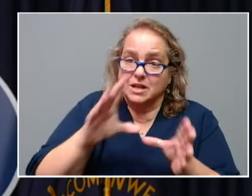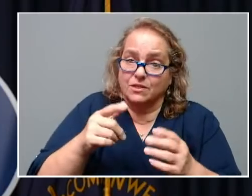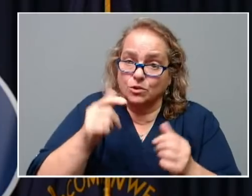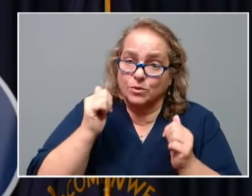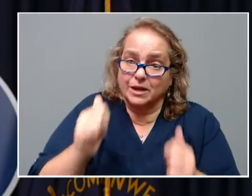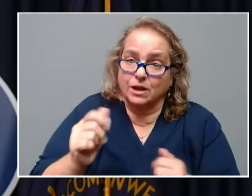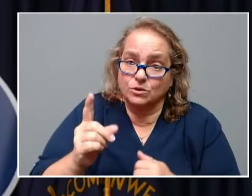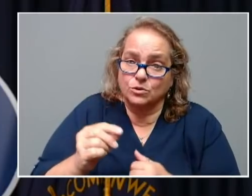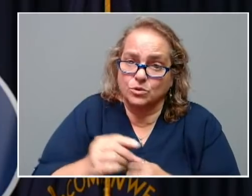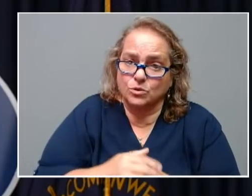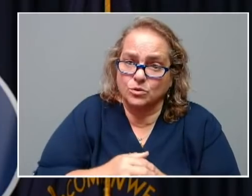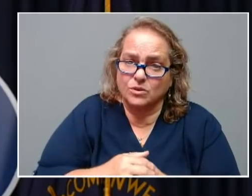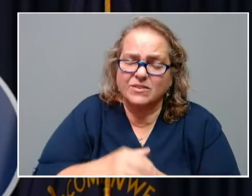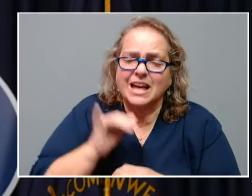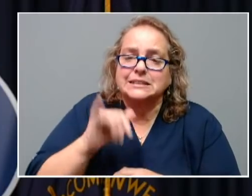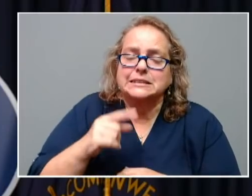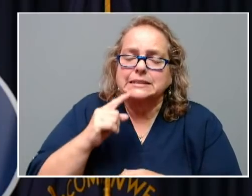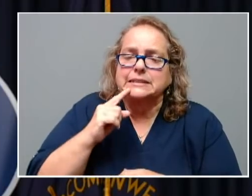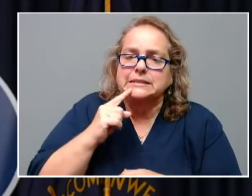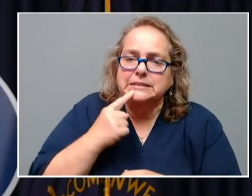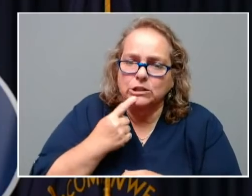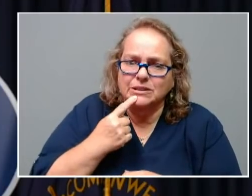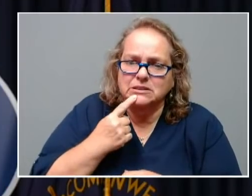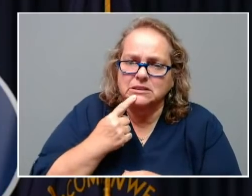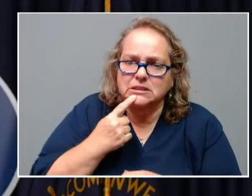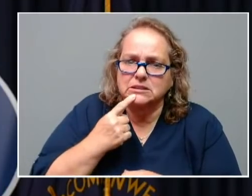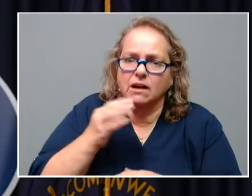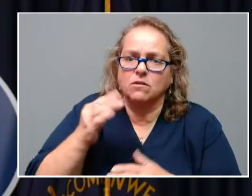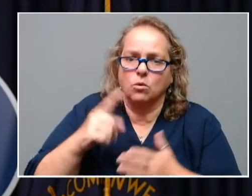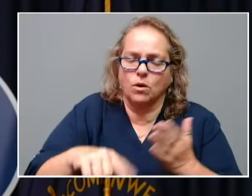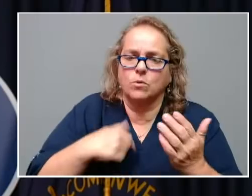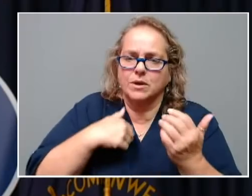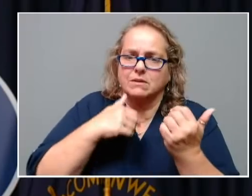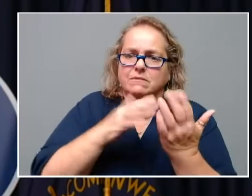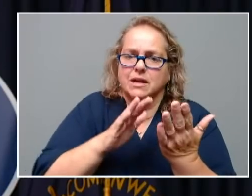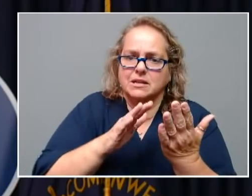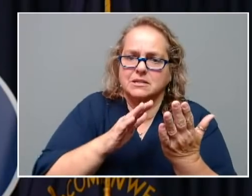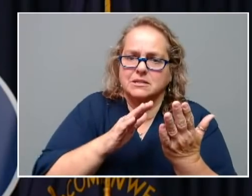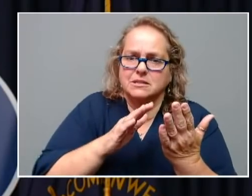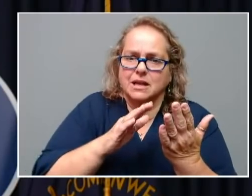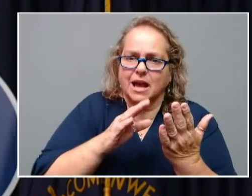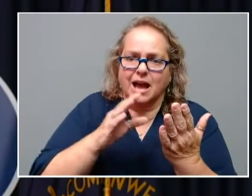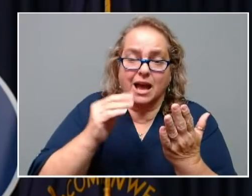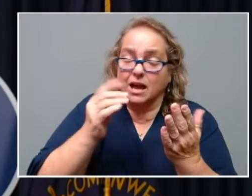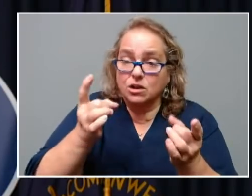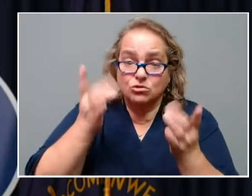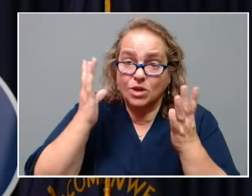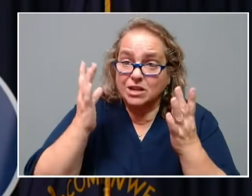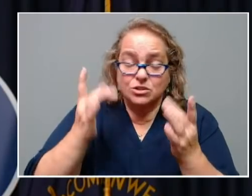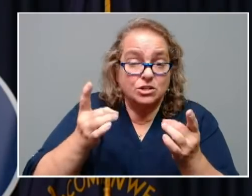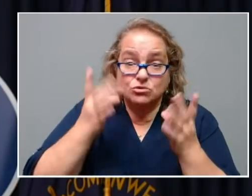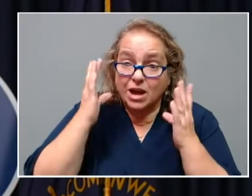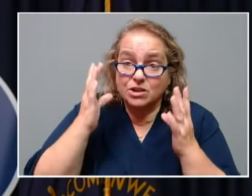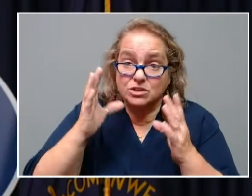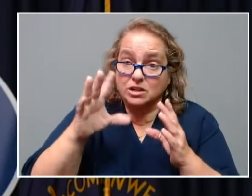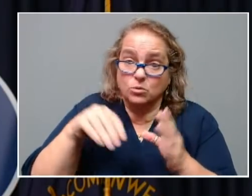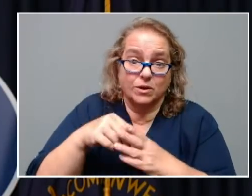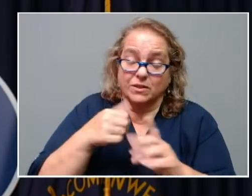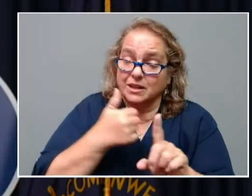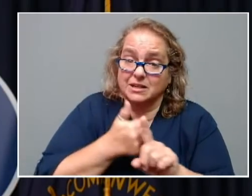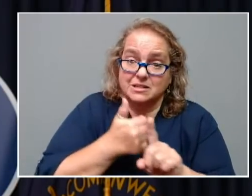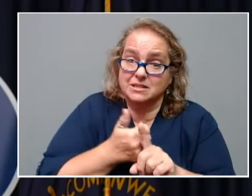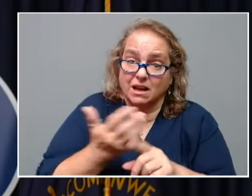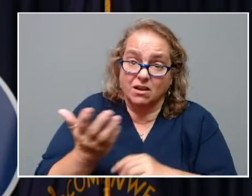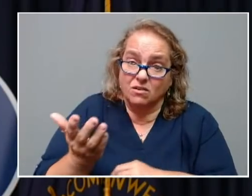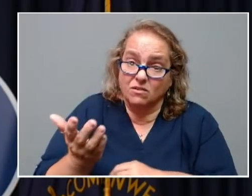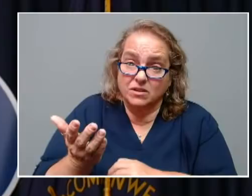seriousness of what we face. And the tragedy, that's a tragedy in and of itself. But